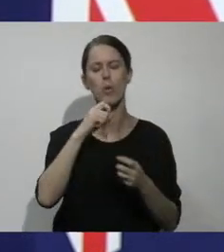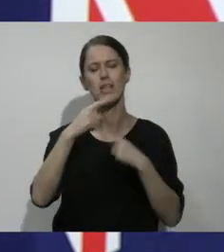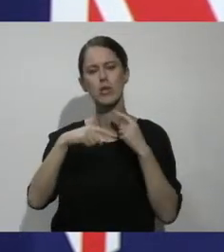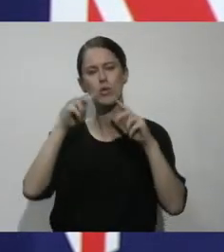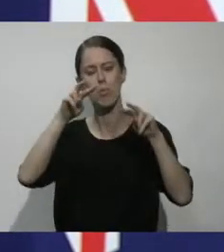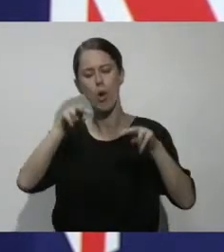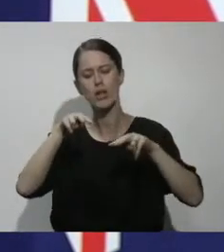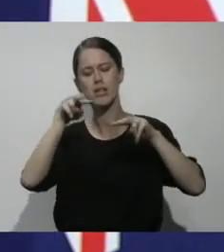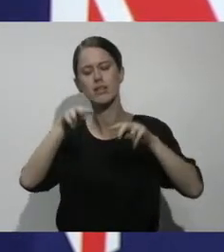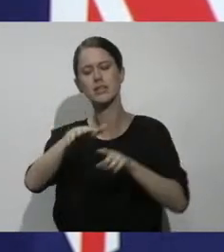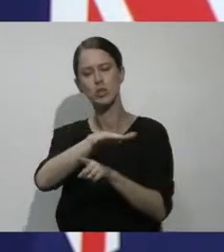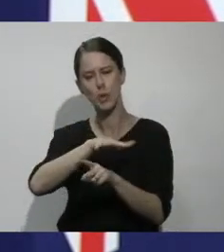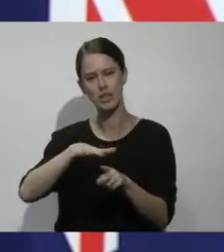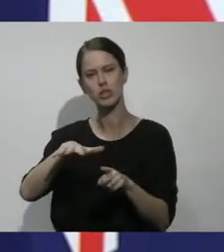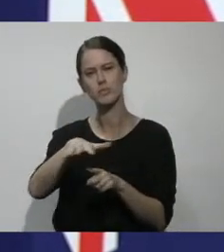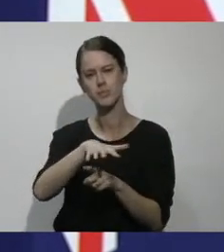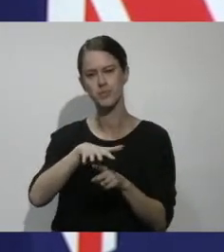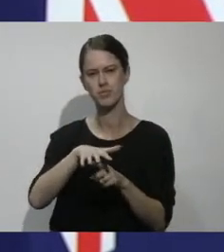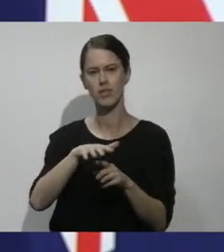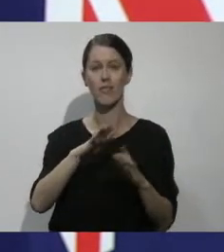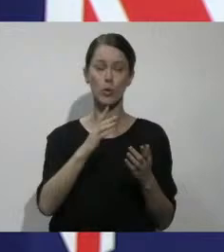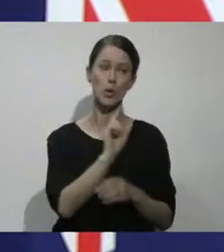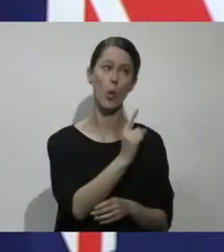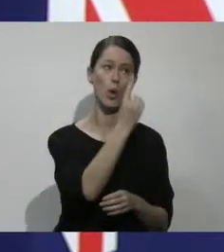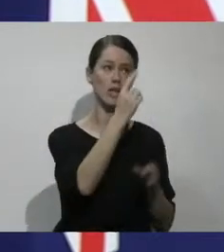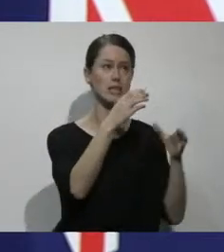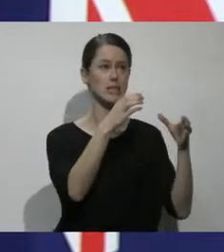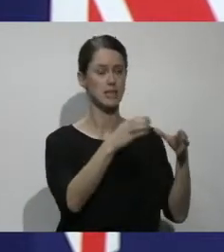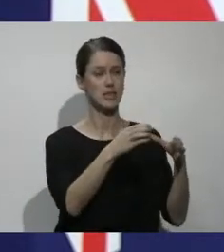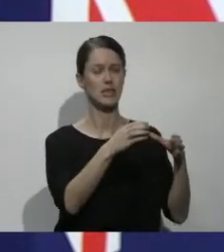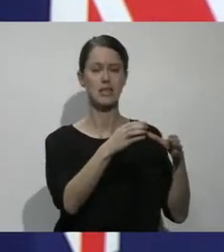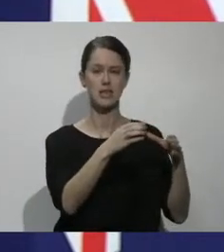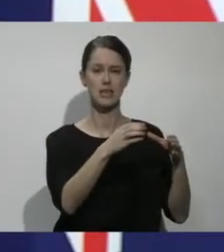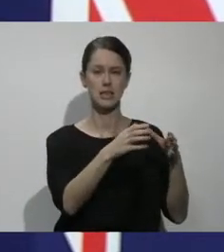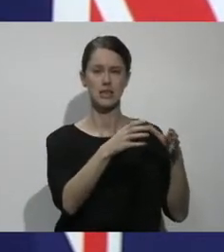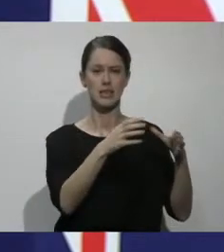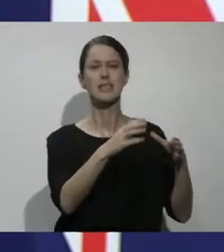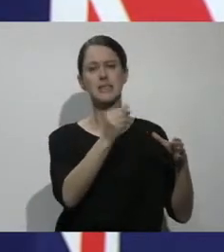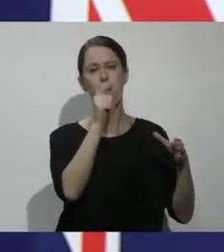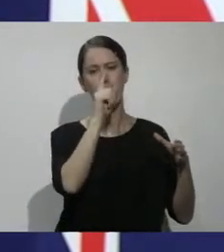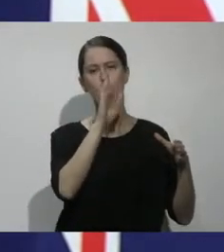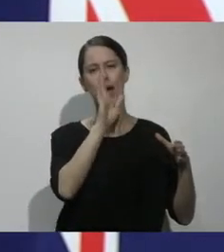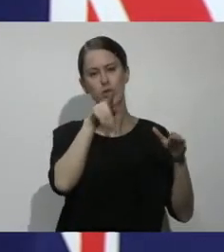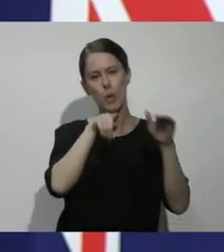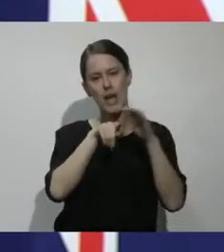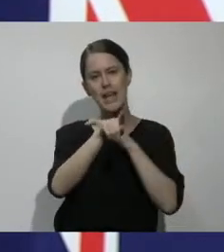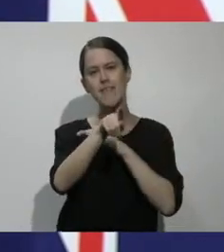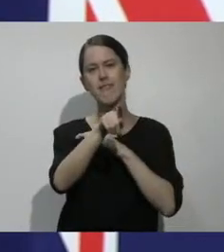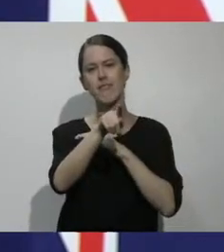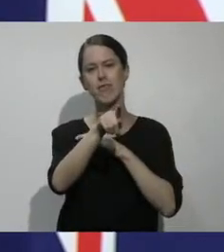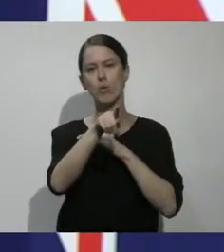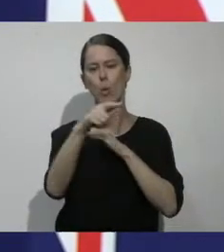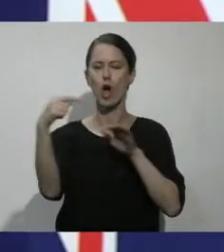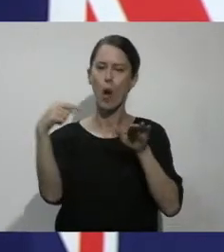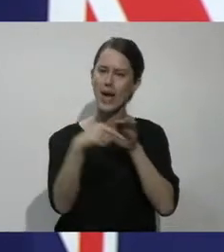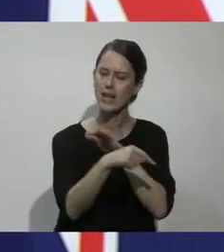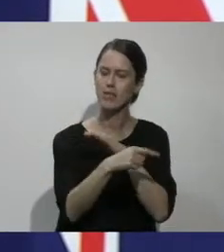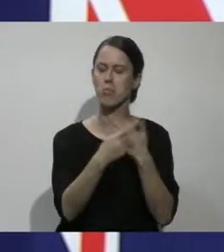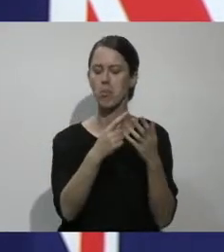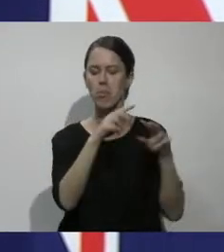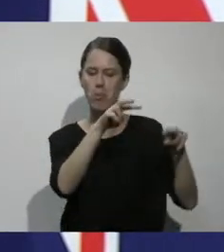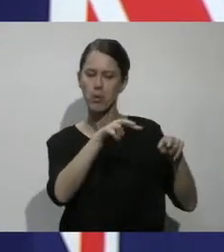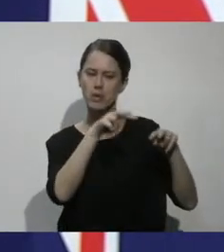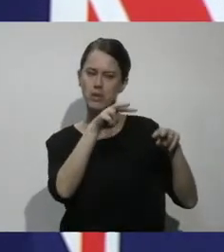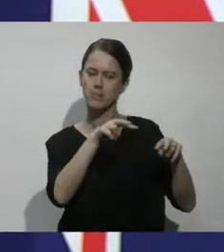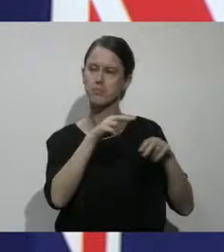monitor. Clearly, because Auckland is Auckland, there's freight that is going to need to leave the city and go into the city, and we're keeping a very